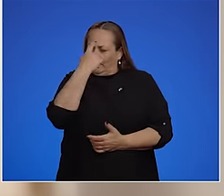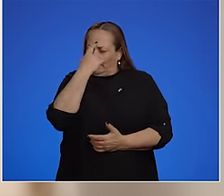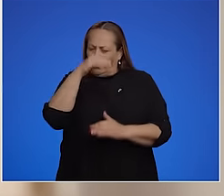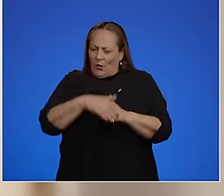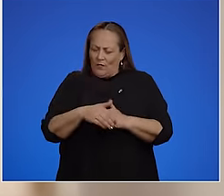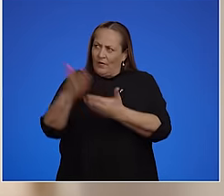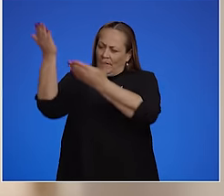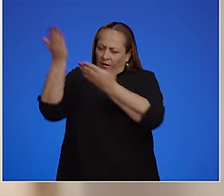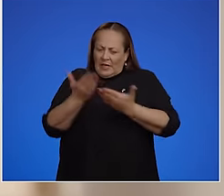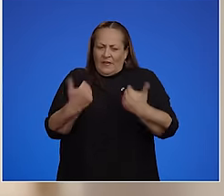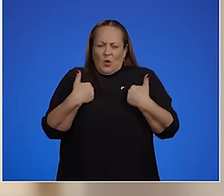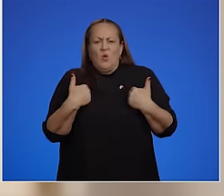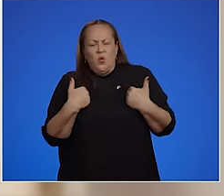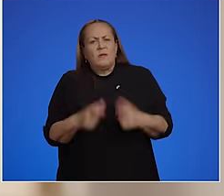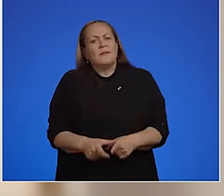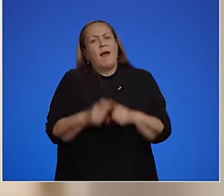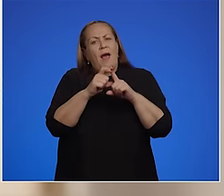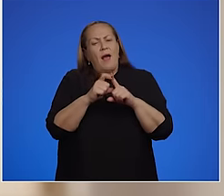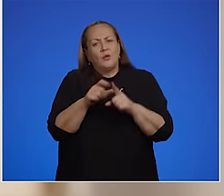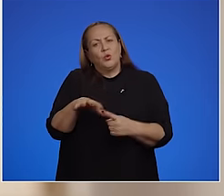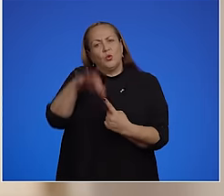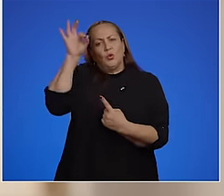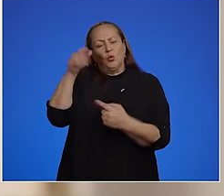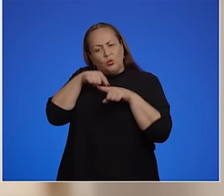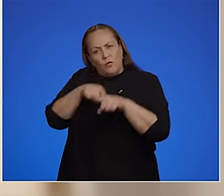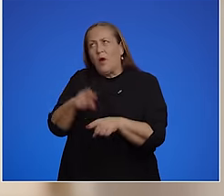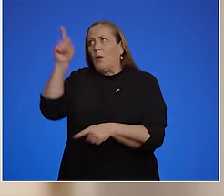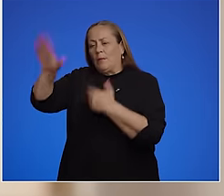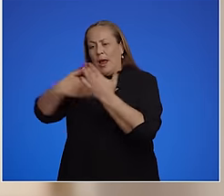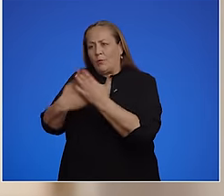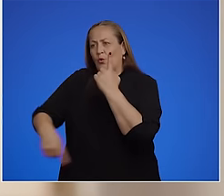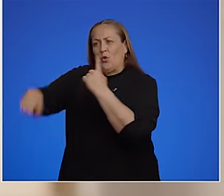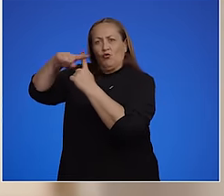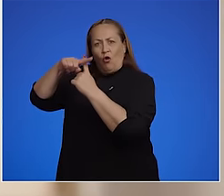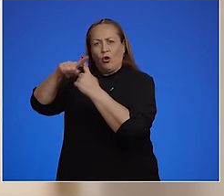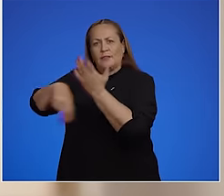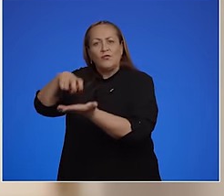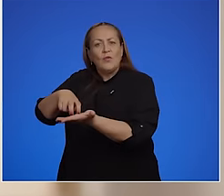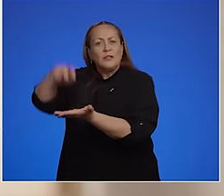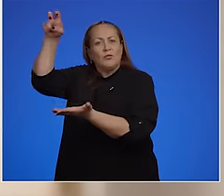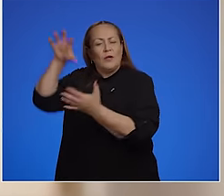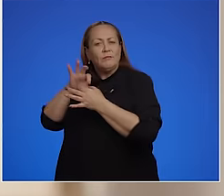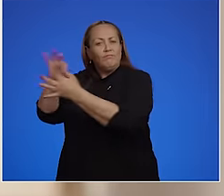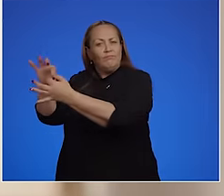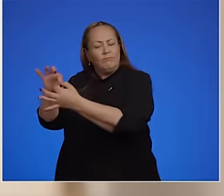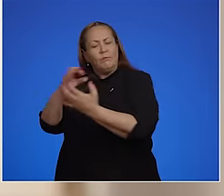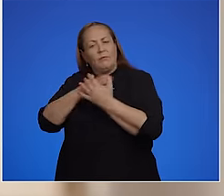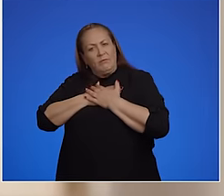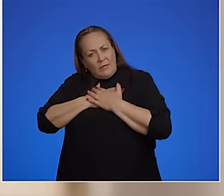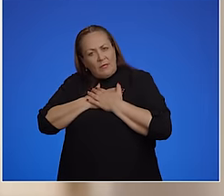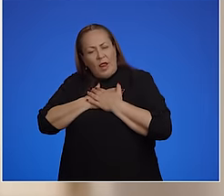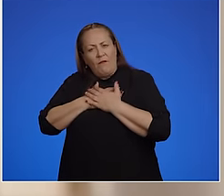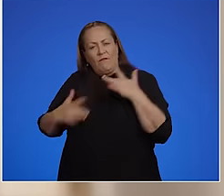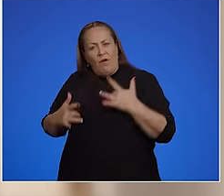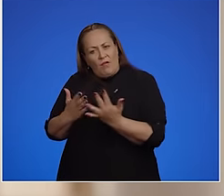sometimes imposes on us, instead choose to follow him even to the cross and to the resurrection, living that life of love, allowing the Spirit to